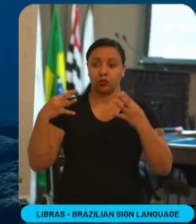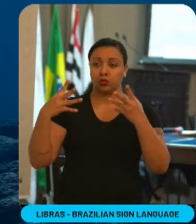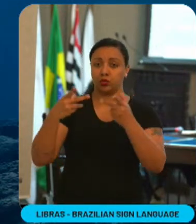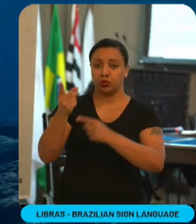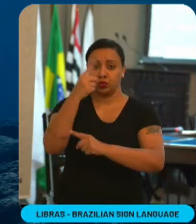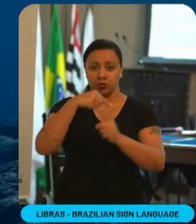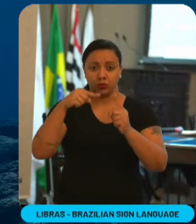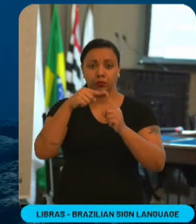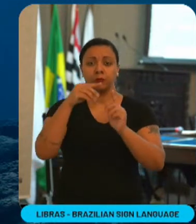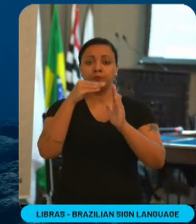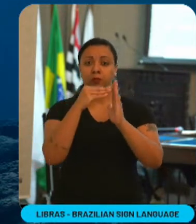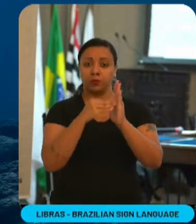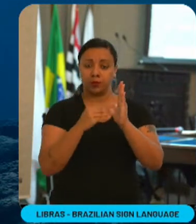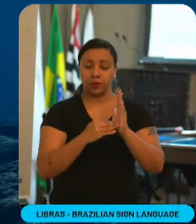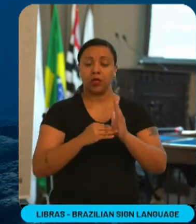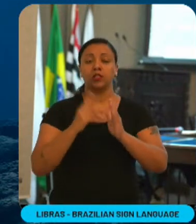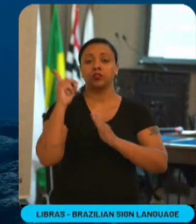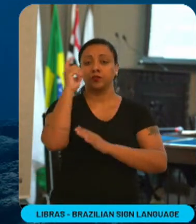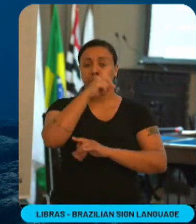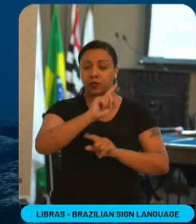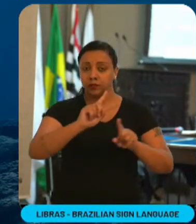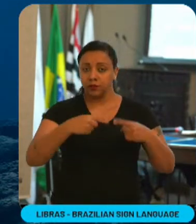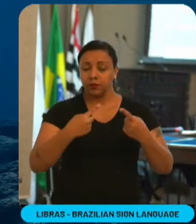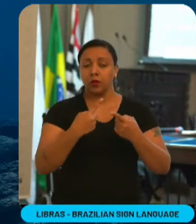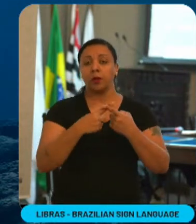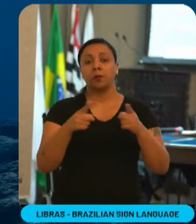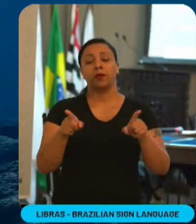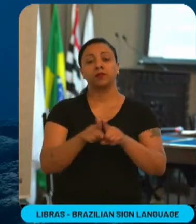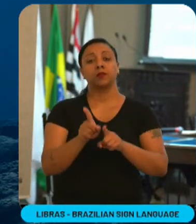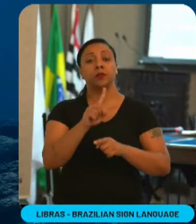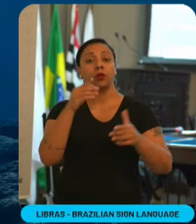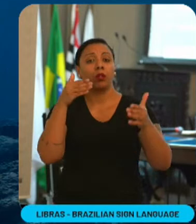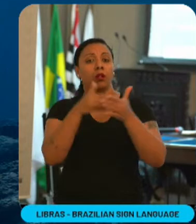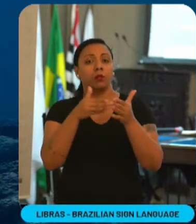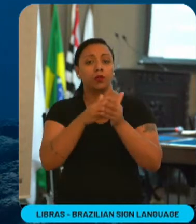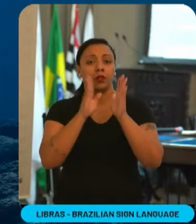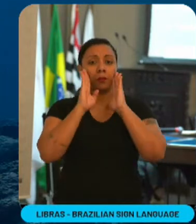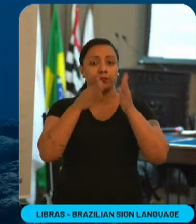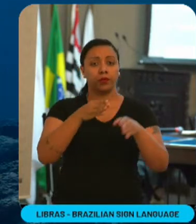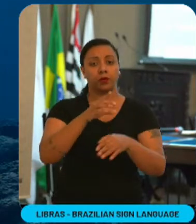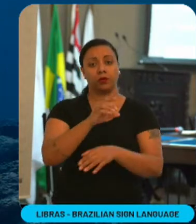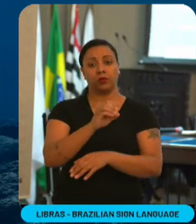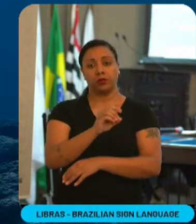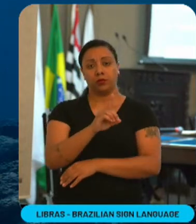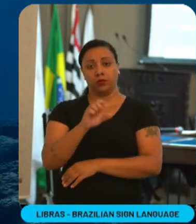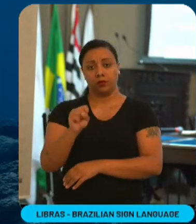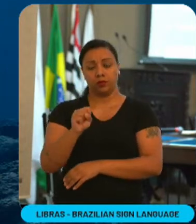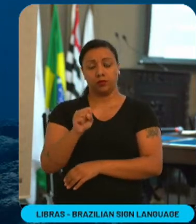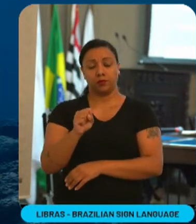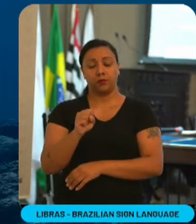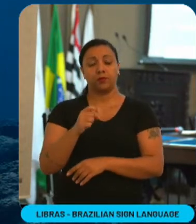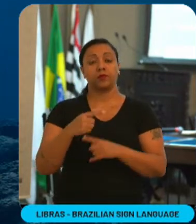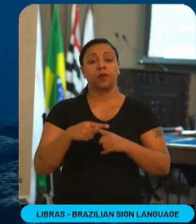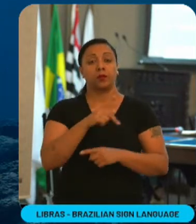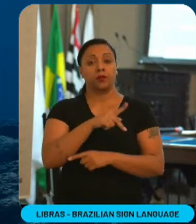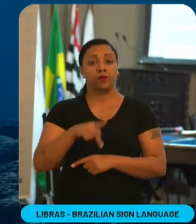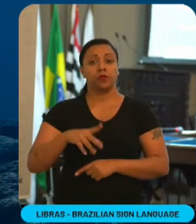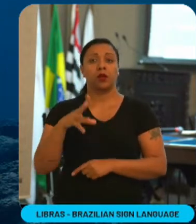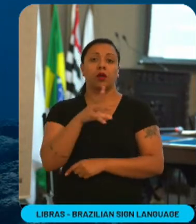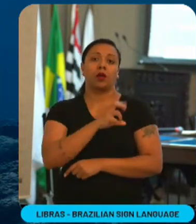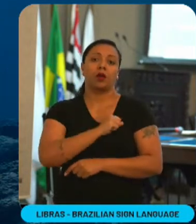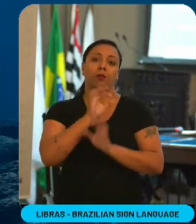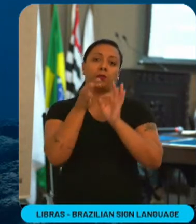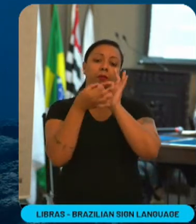to the SDG 14 with all its challenges, but we cannot limit only to